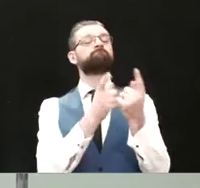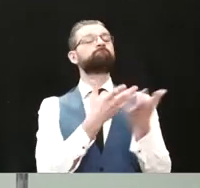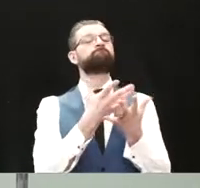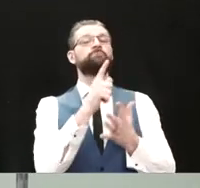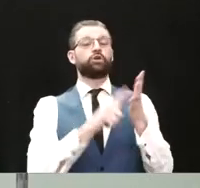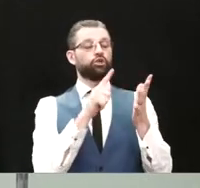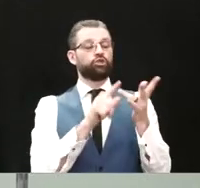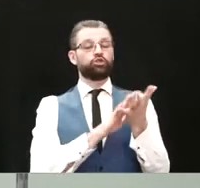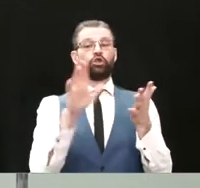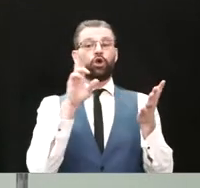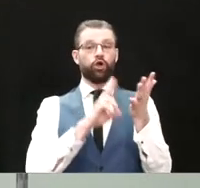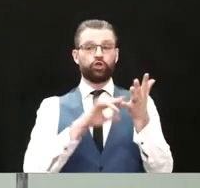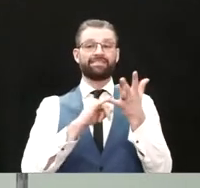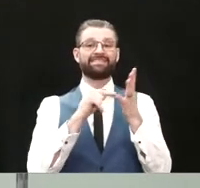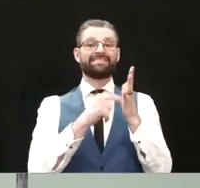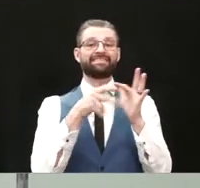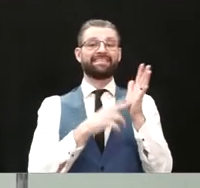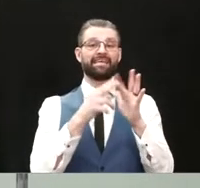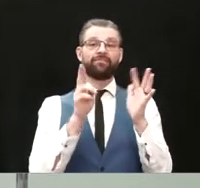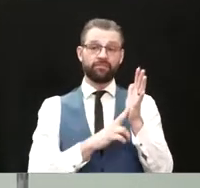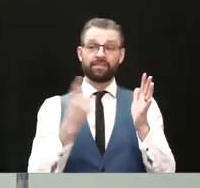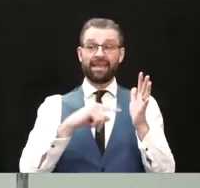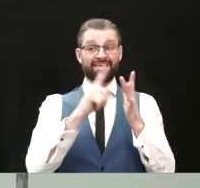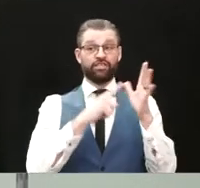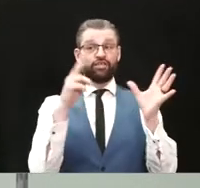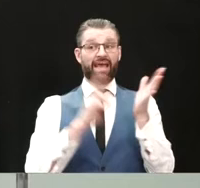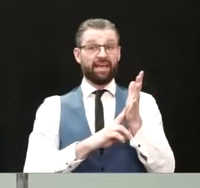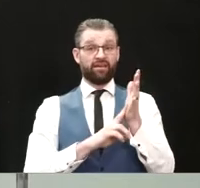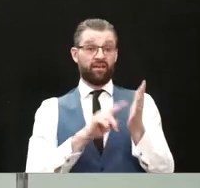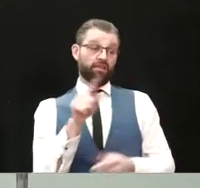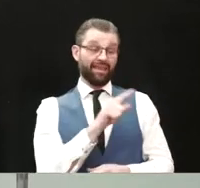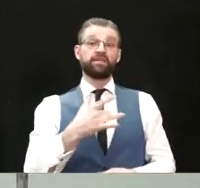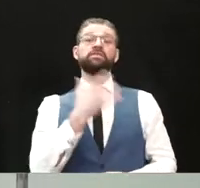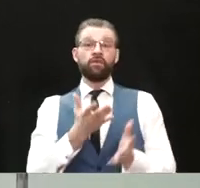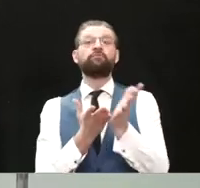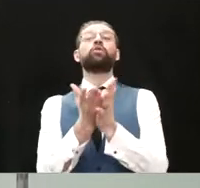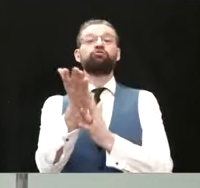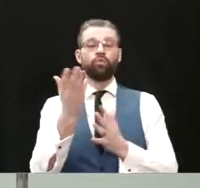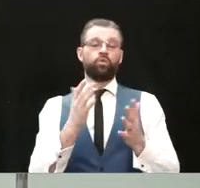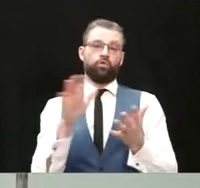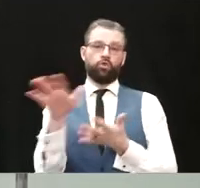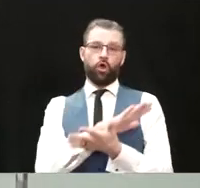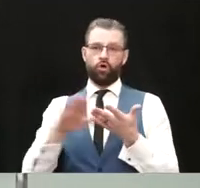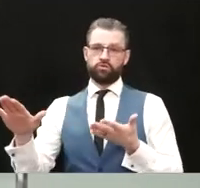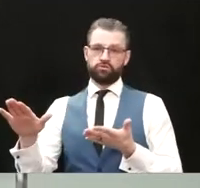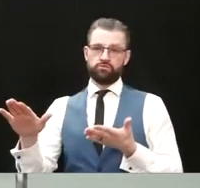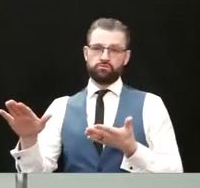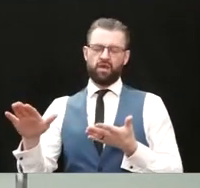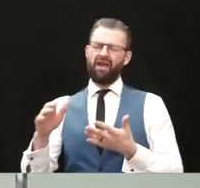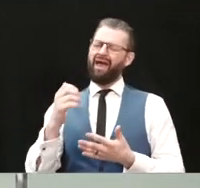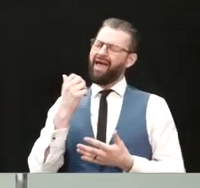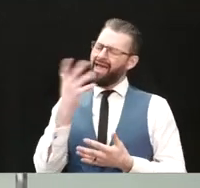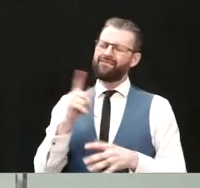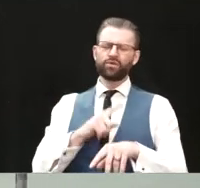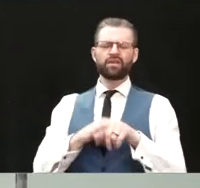John, Stephen, and Jan, who survived the Holocaust. Every time I